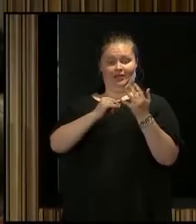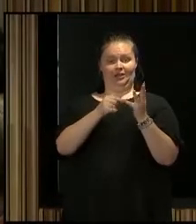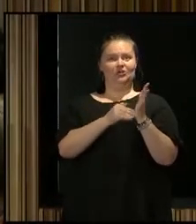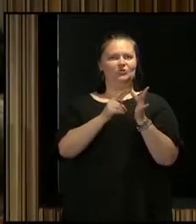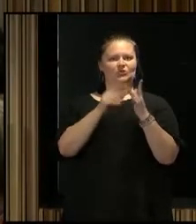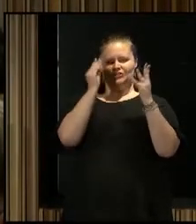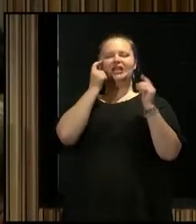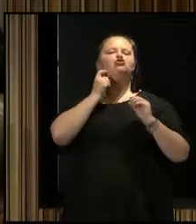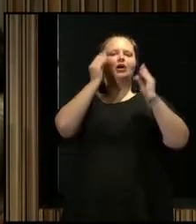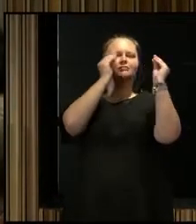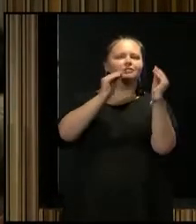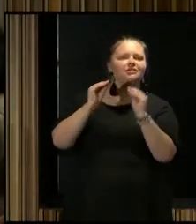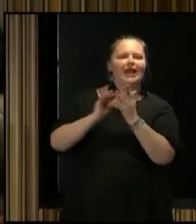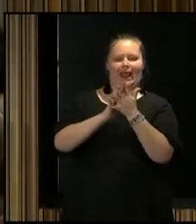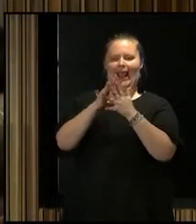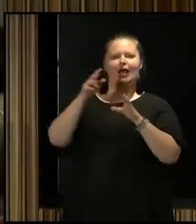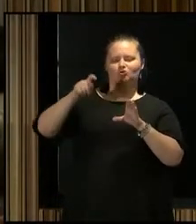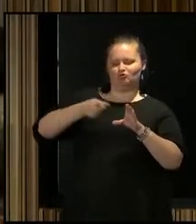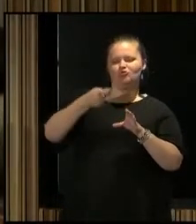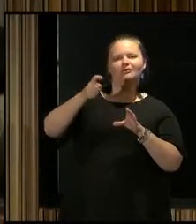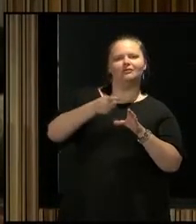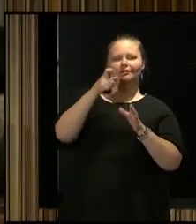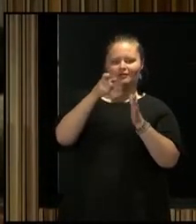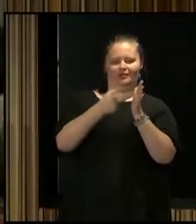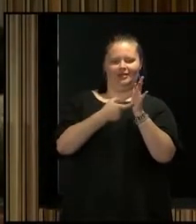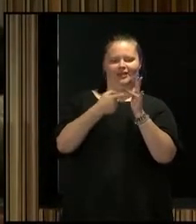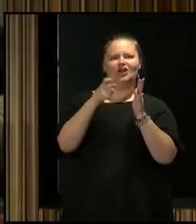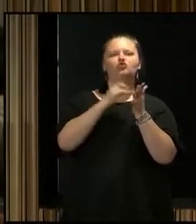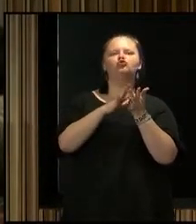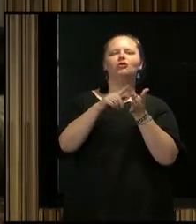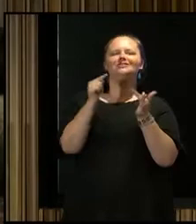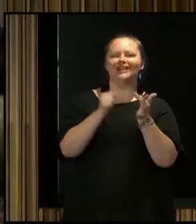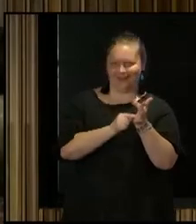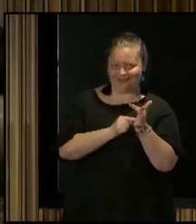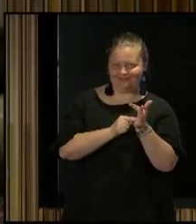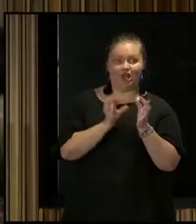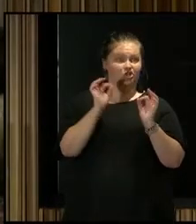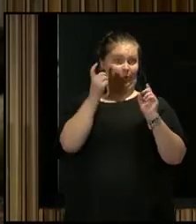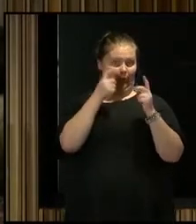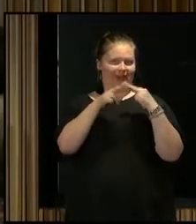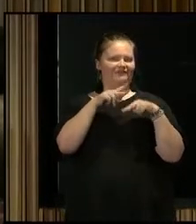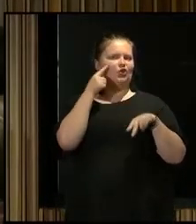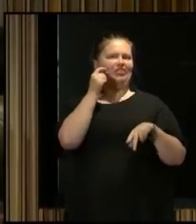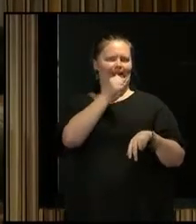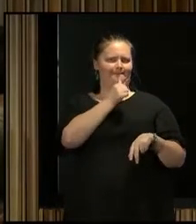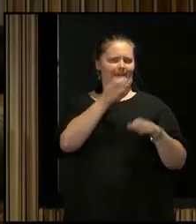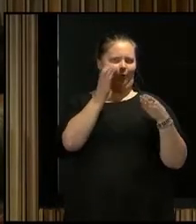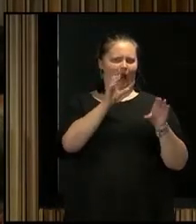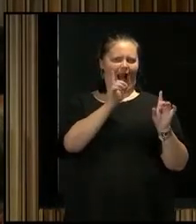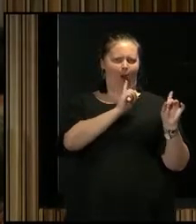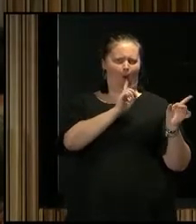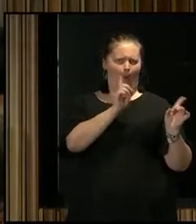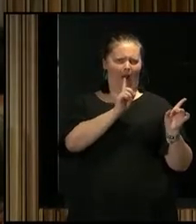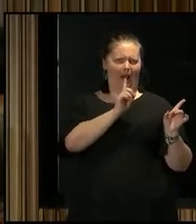well, attempted to teach us all how to crochet. Which, and don't worry, if you think pub choir is like, what?